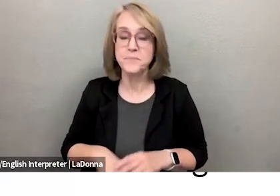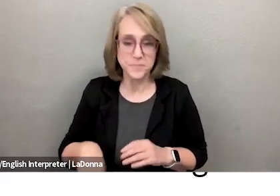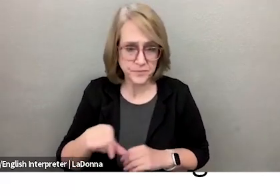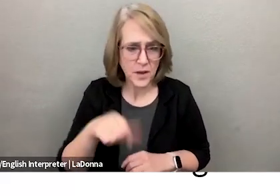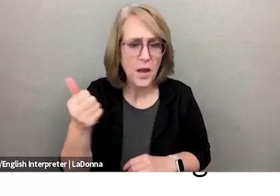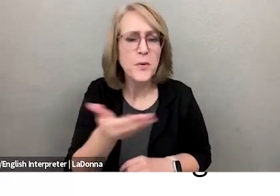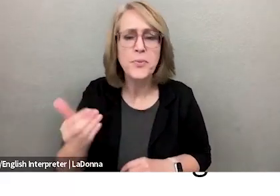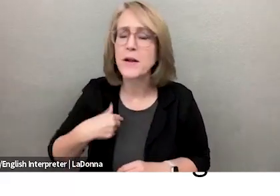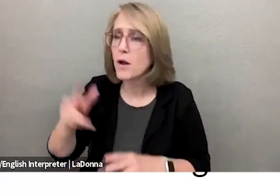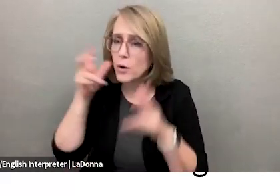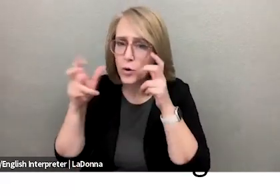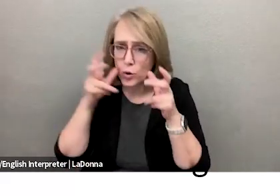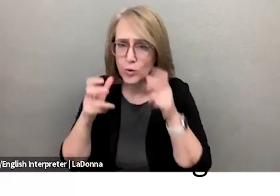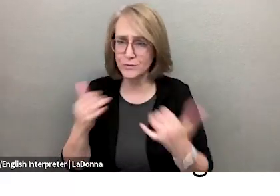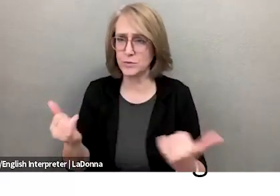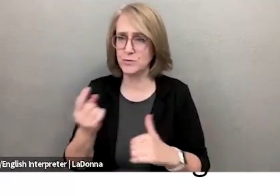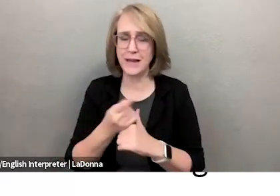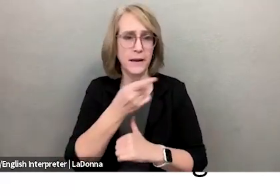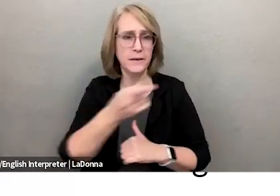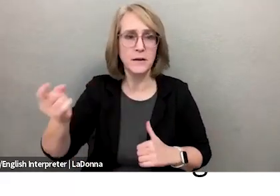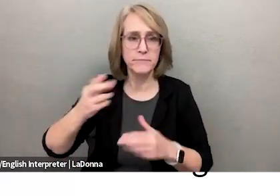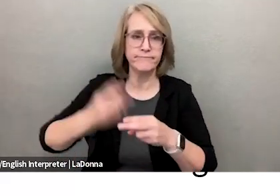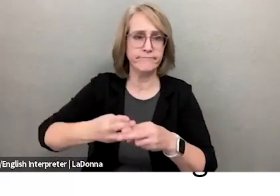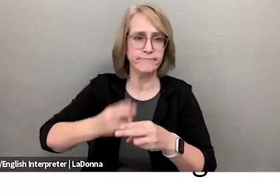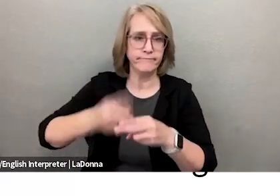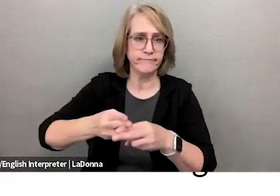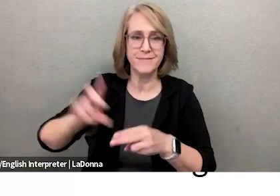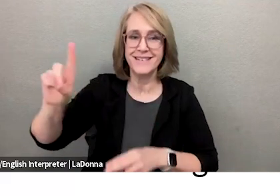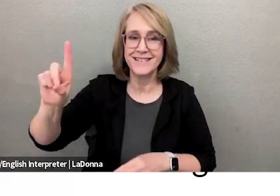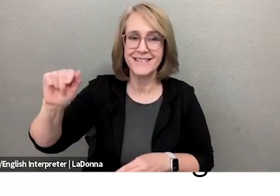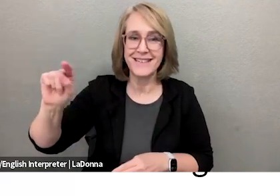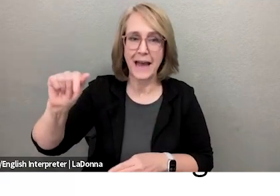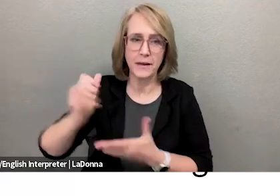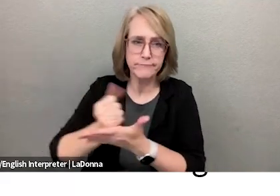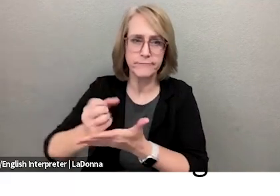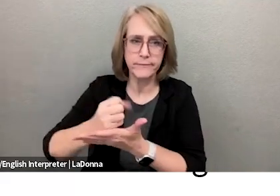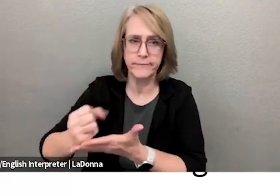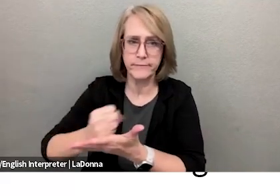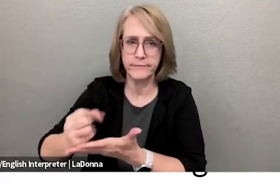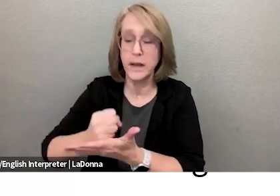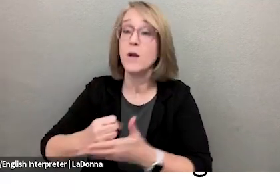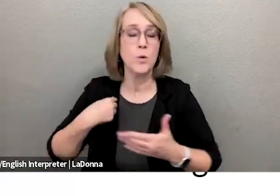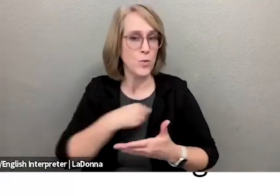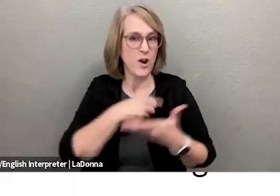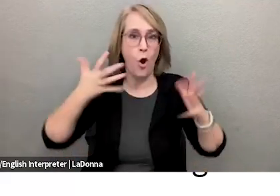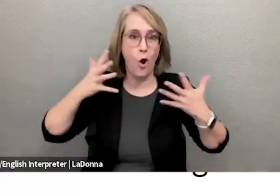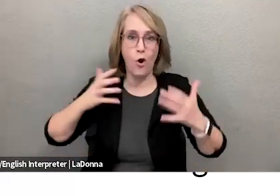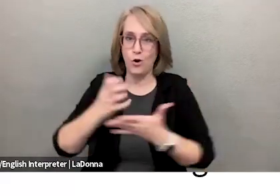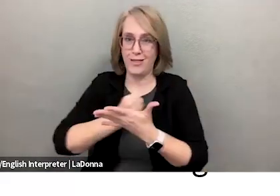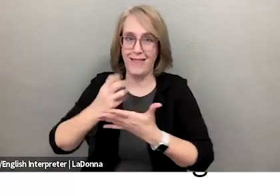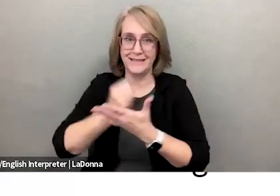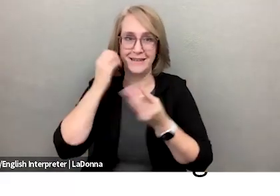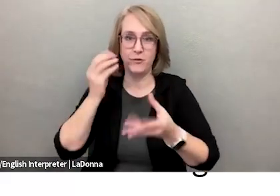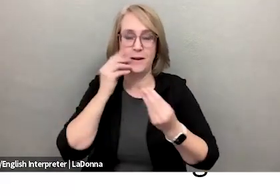about data and information, and we're collecting a lot of demographic information regarding these